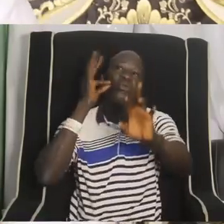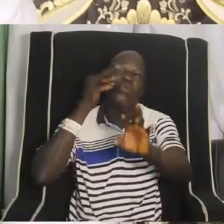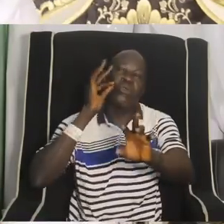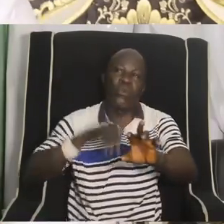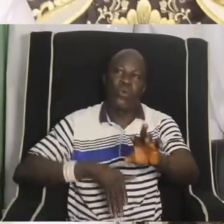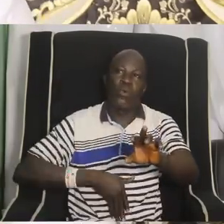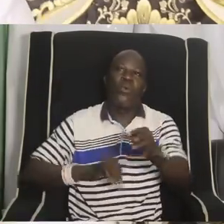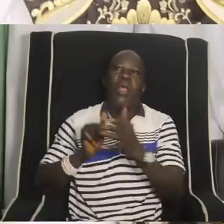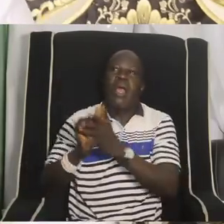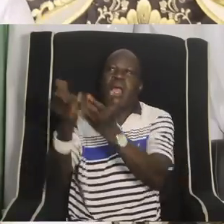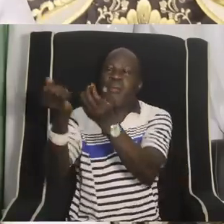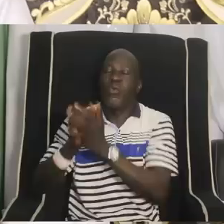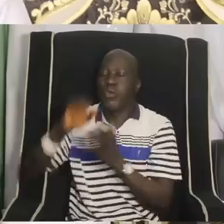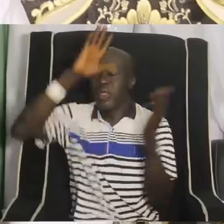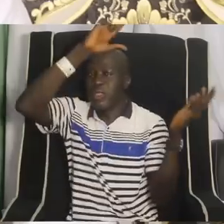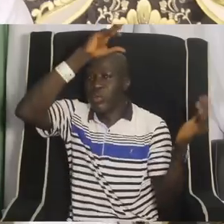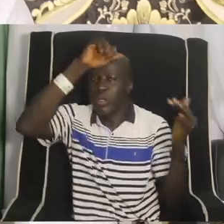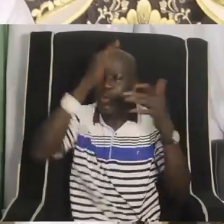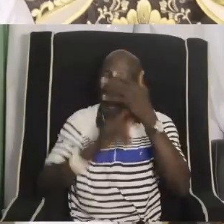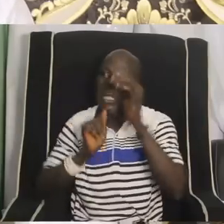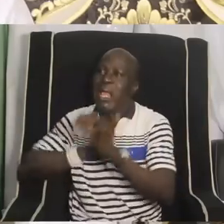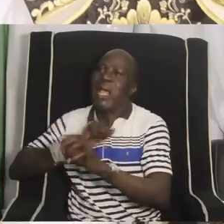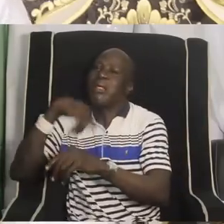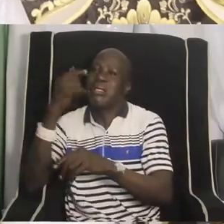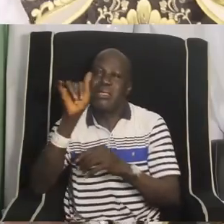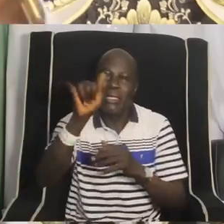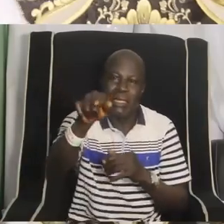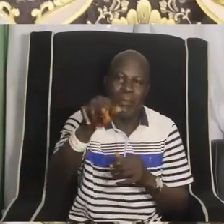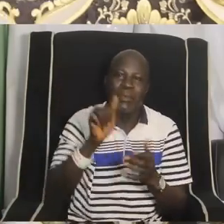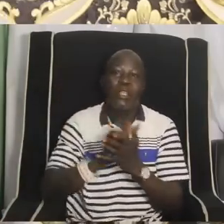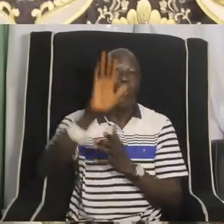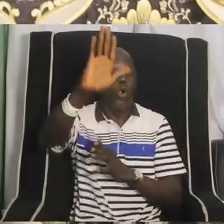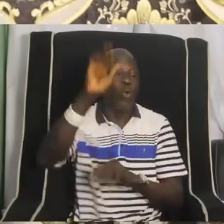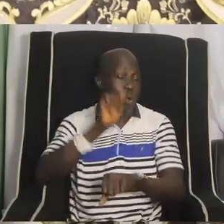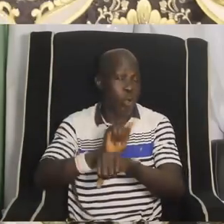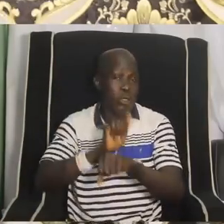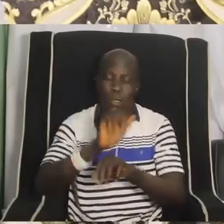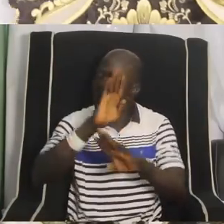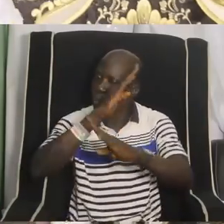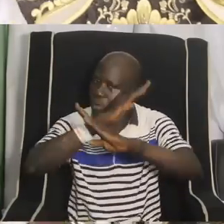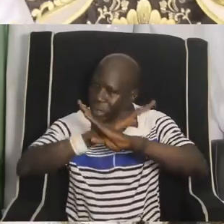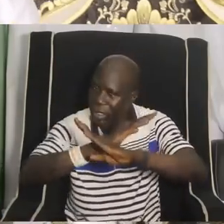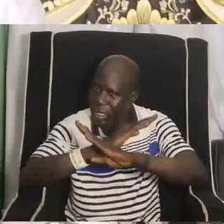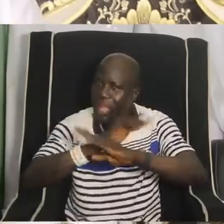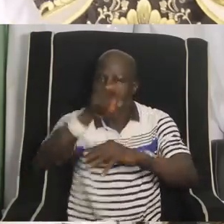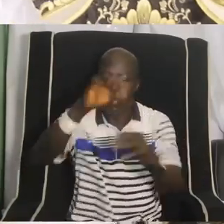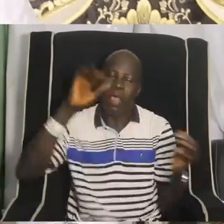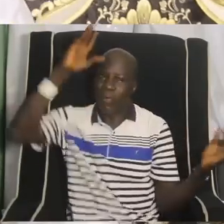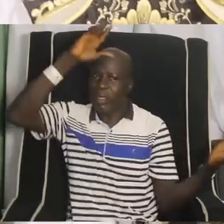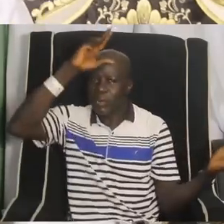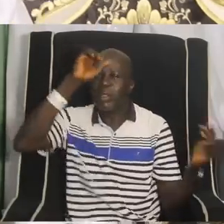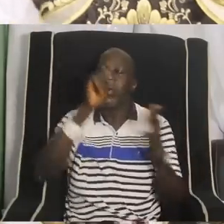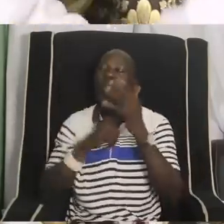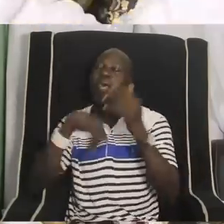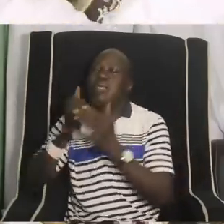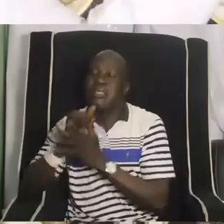trusted for food to the near experience ti mo wi and you are experiencing what I'm saying ise re duro your business has been oh the near experience ti mo wi and